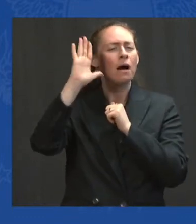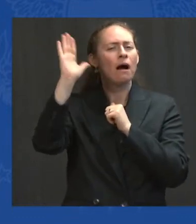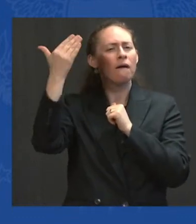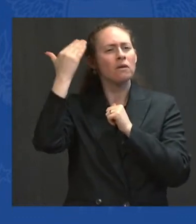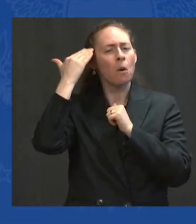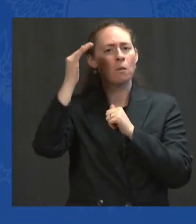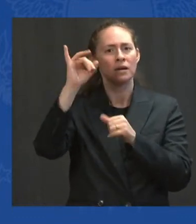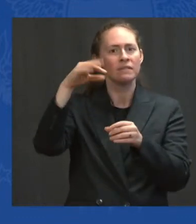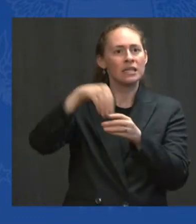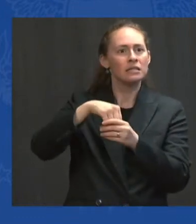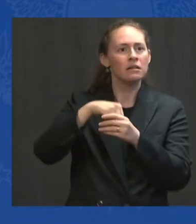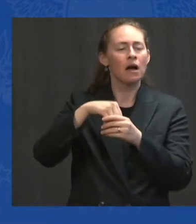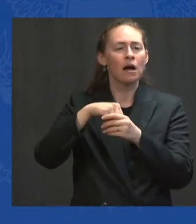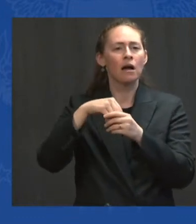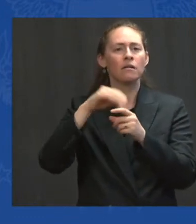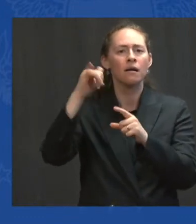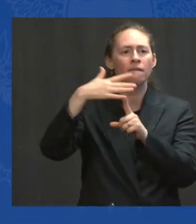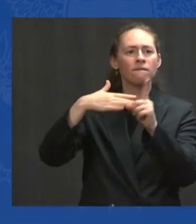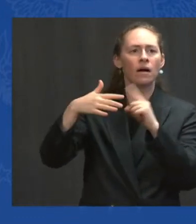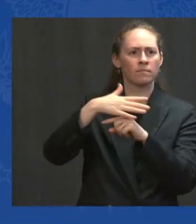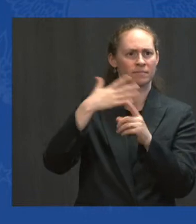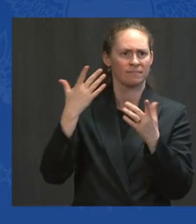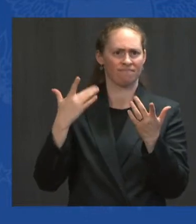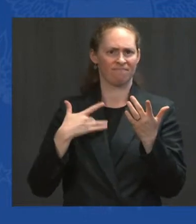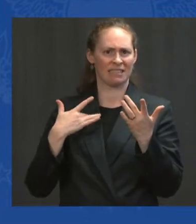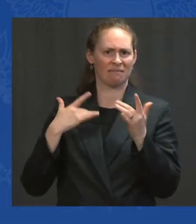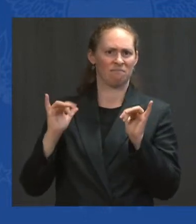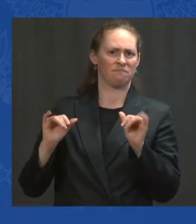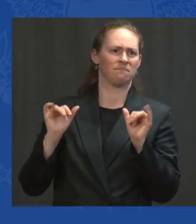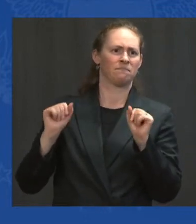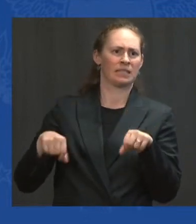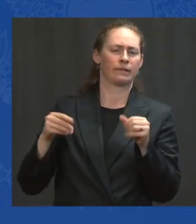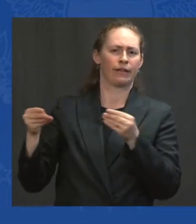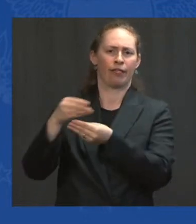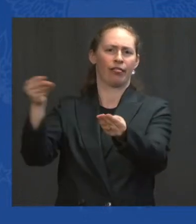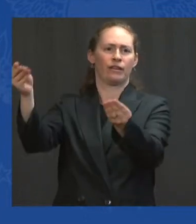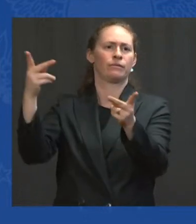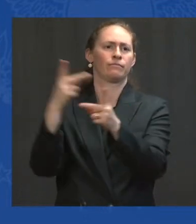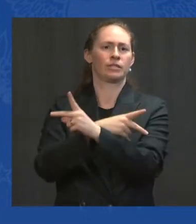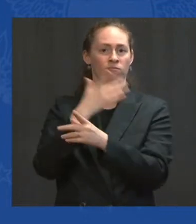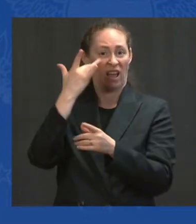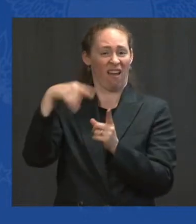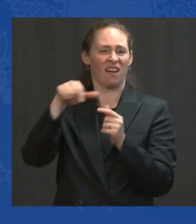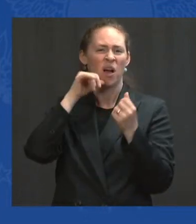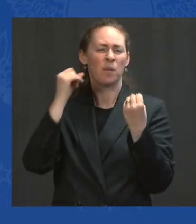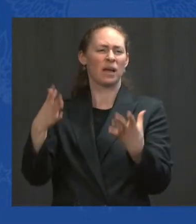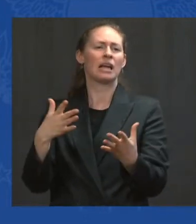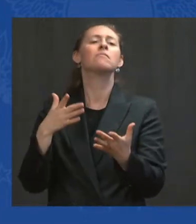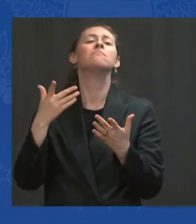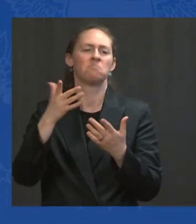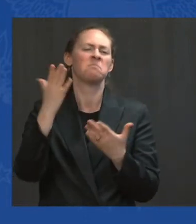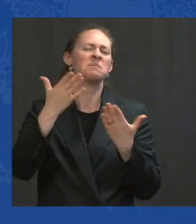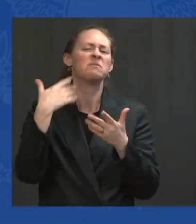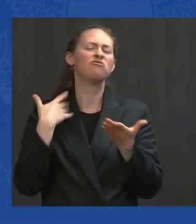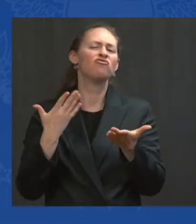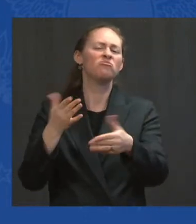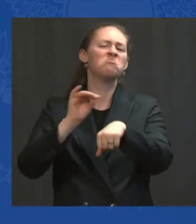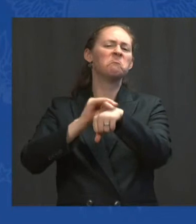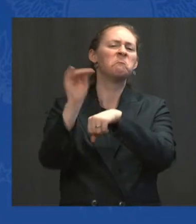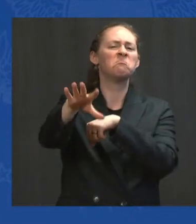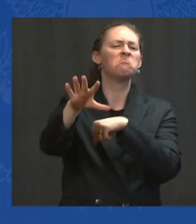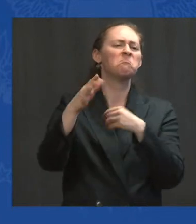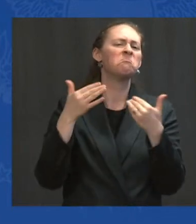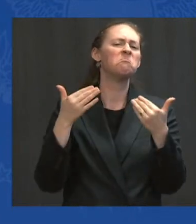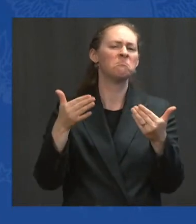an environment with a high degree of infection in the community and a low level of vaccination. That is not